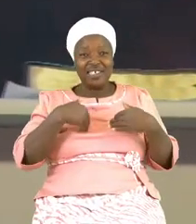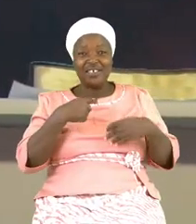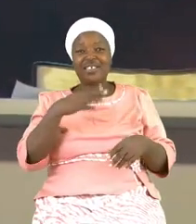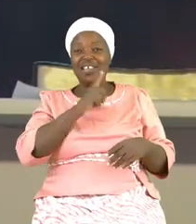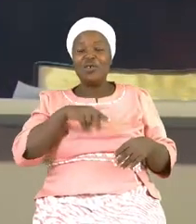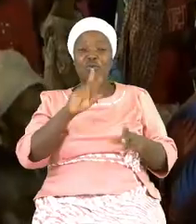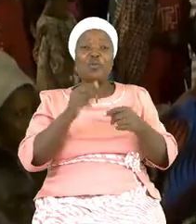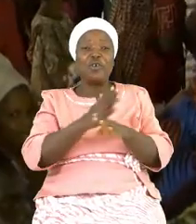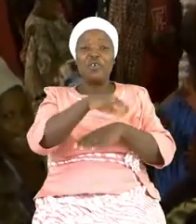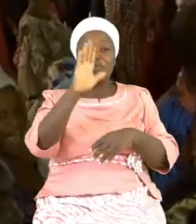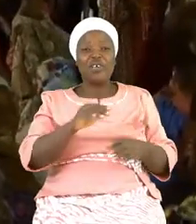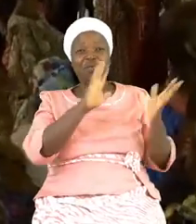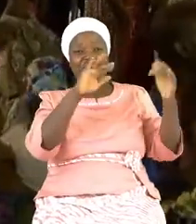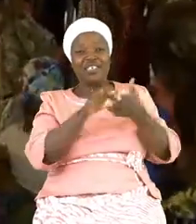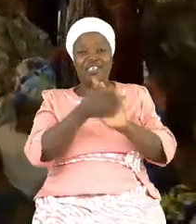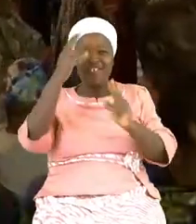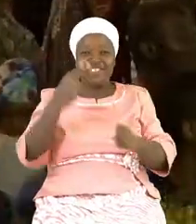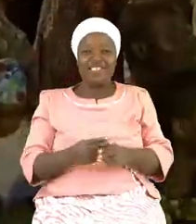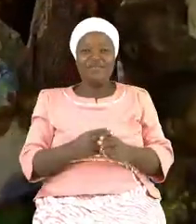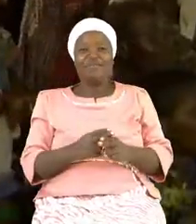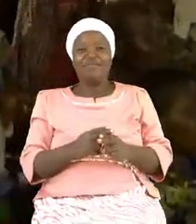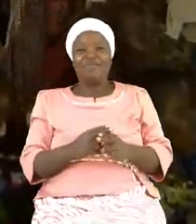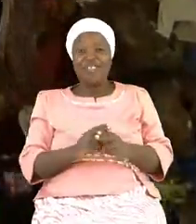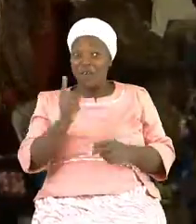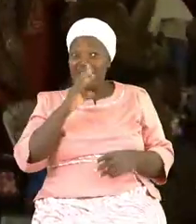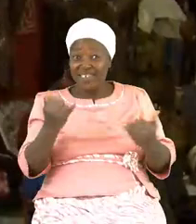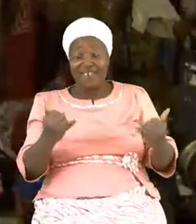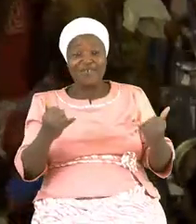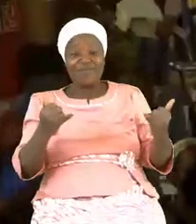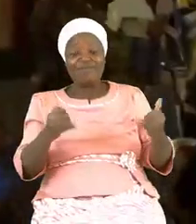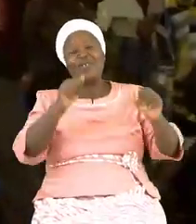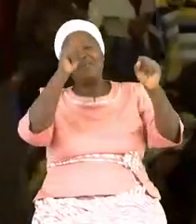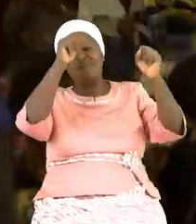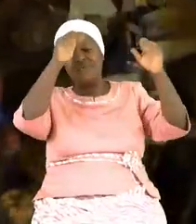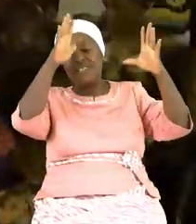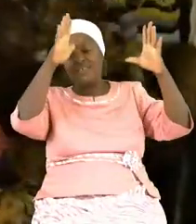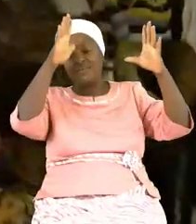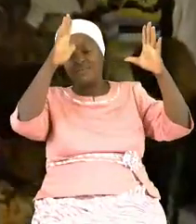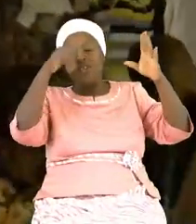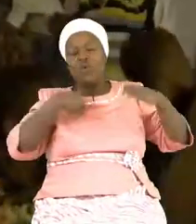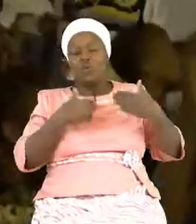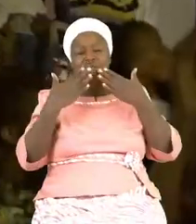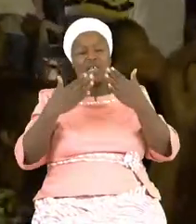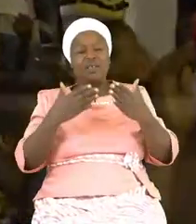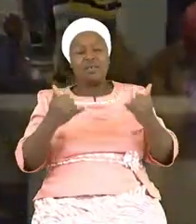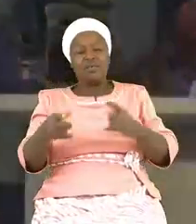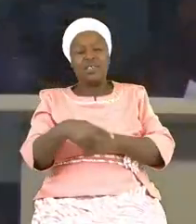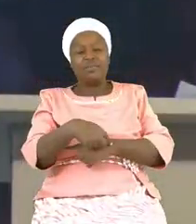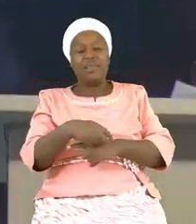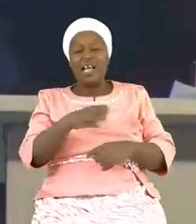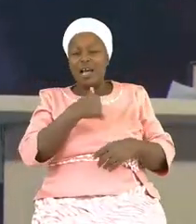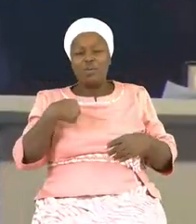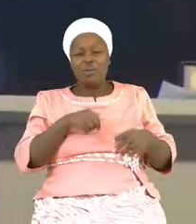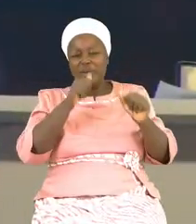in Jesus' name. What are you there? Father, we thank you today and we bless